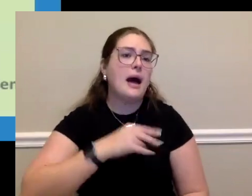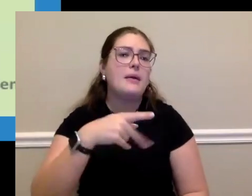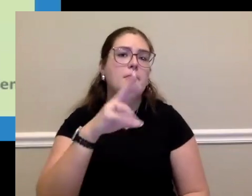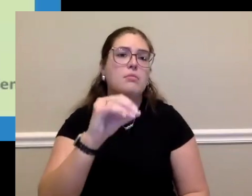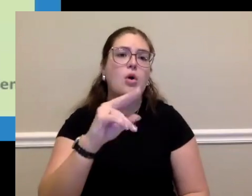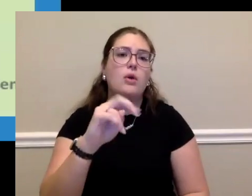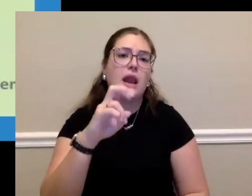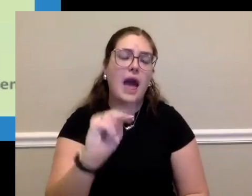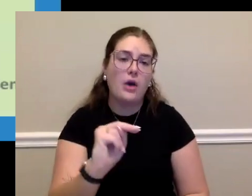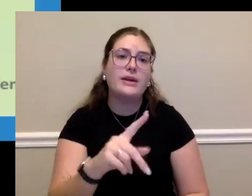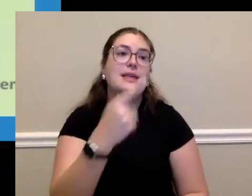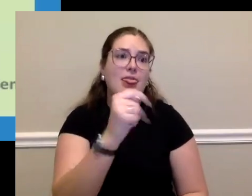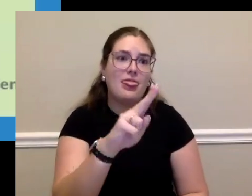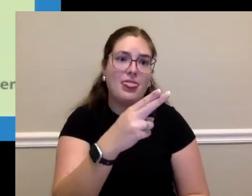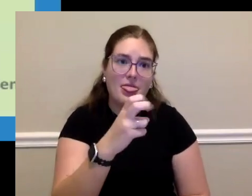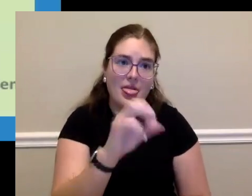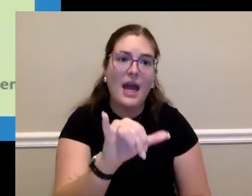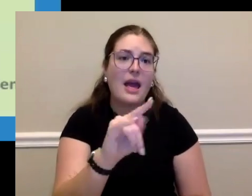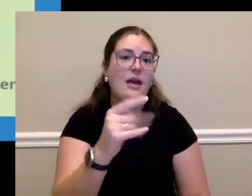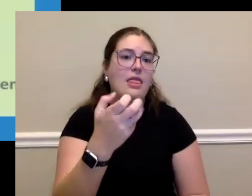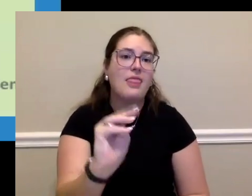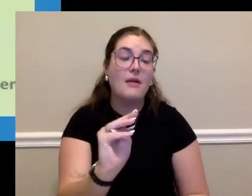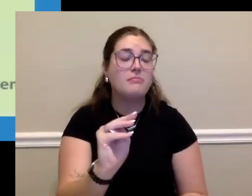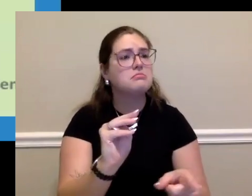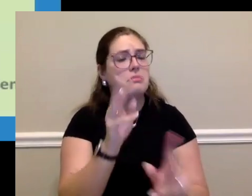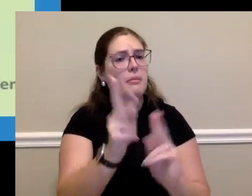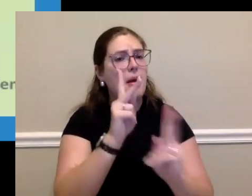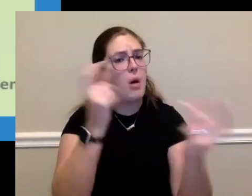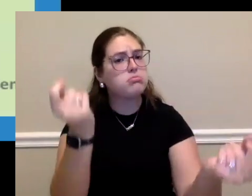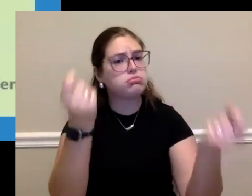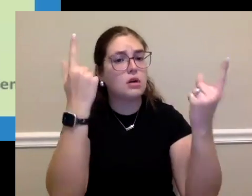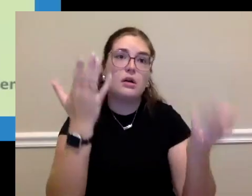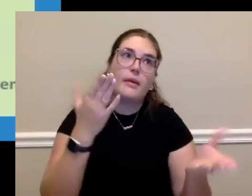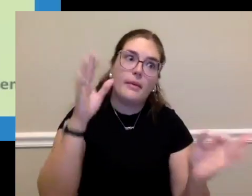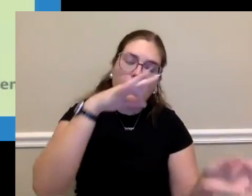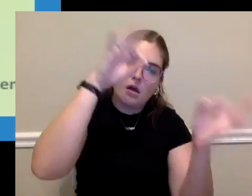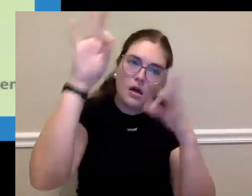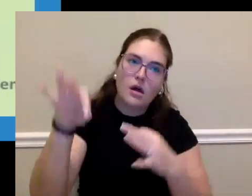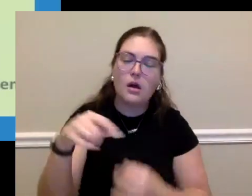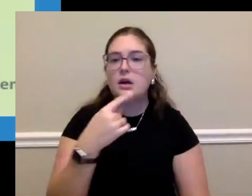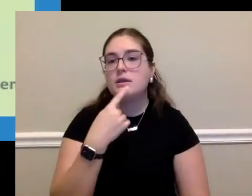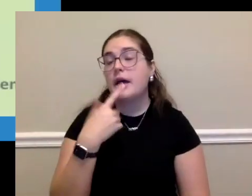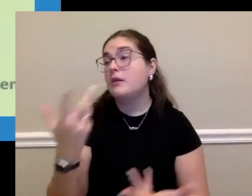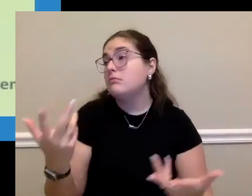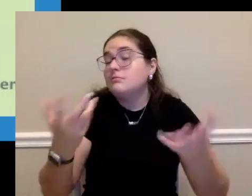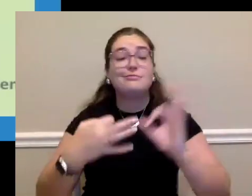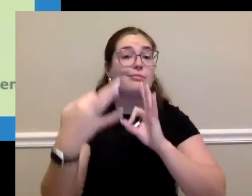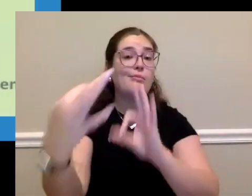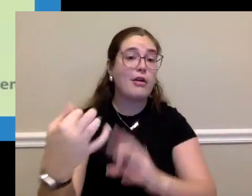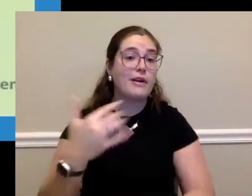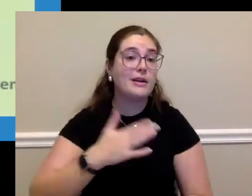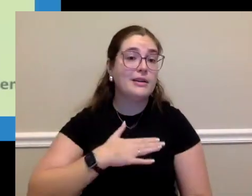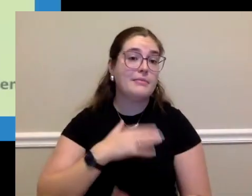them. And most Mhm. people nowadays would understand that, right? They might roll their Mhm. eyes or they might say, perfect, my pronouns are they,